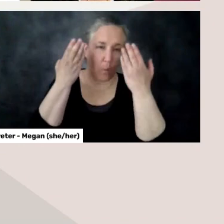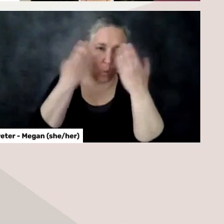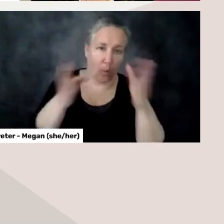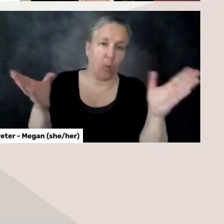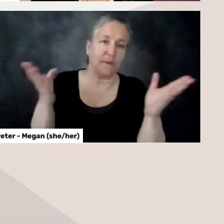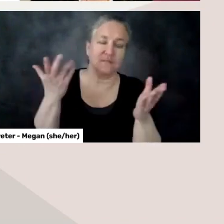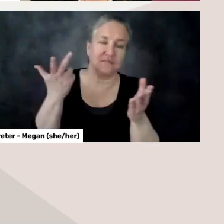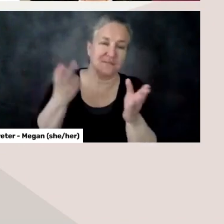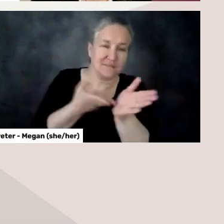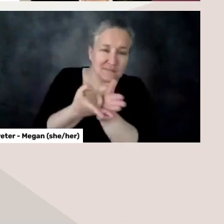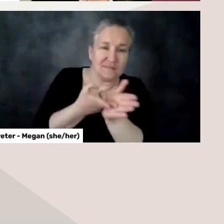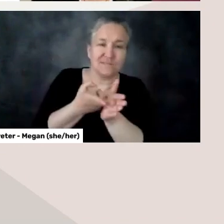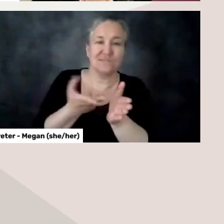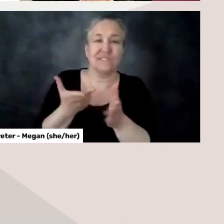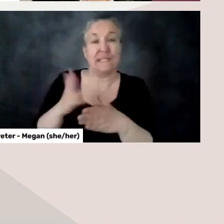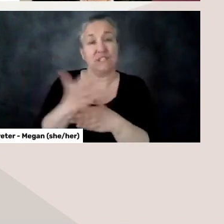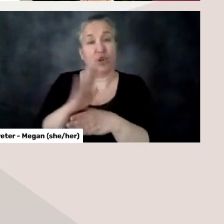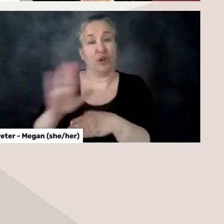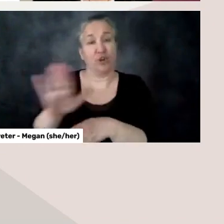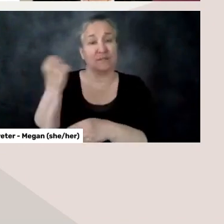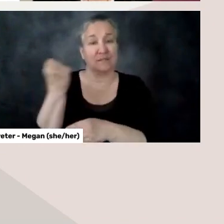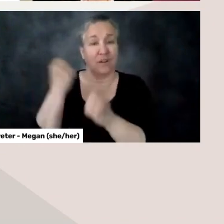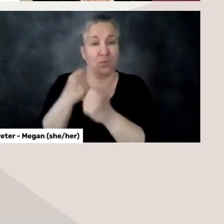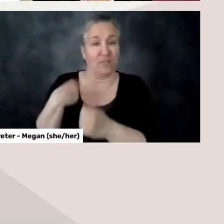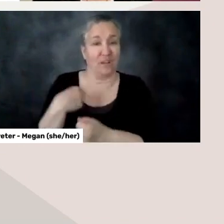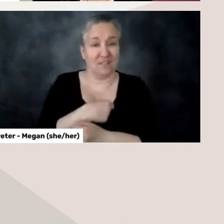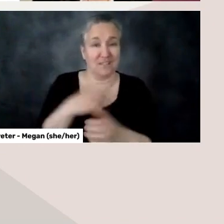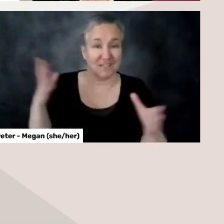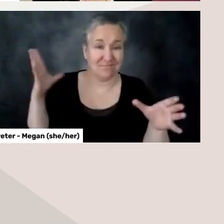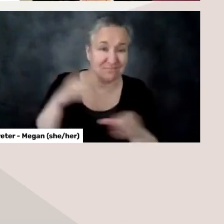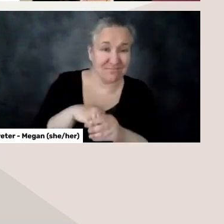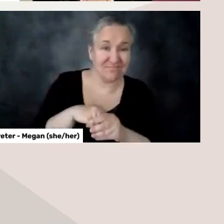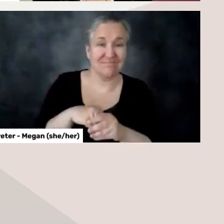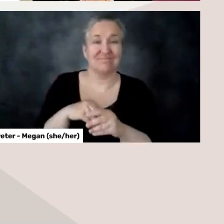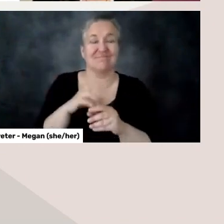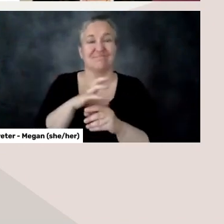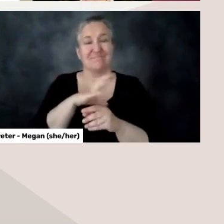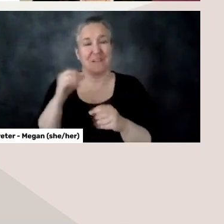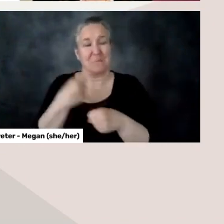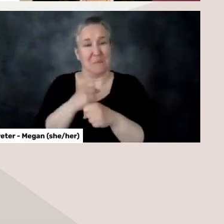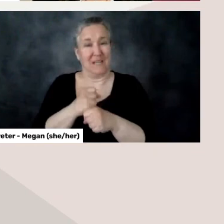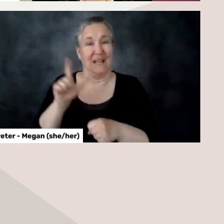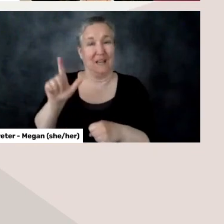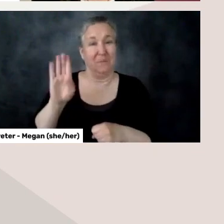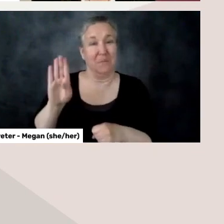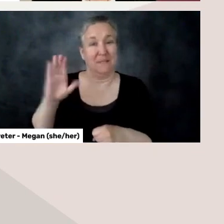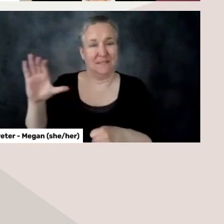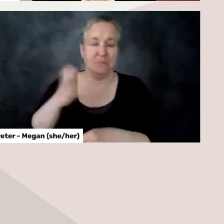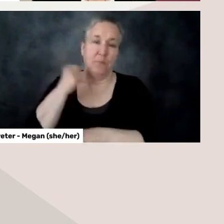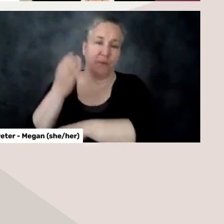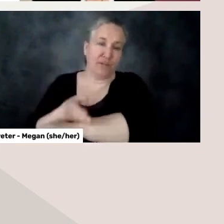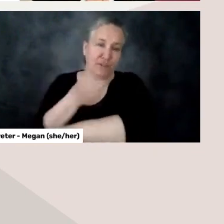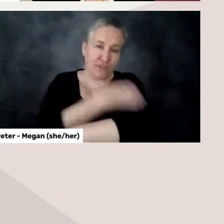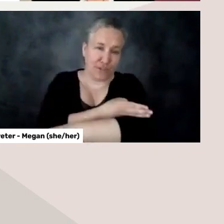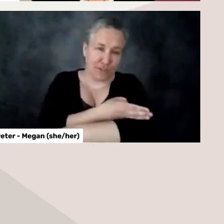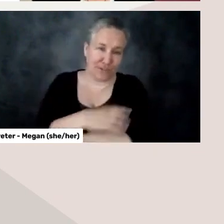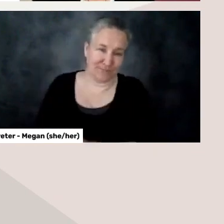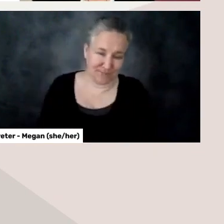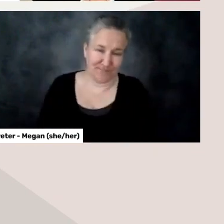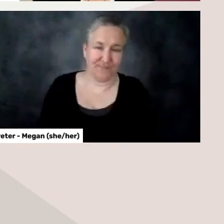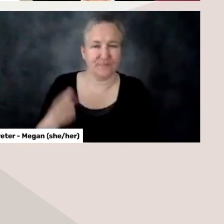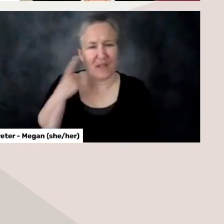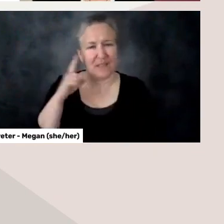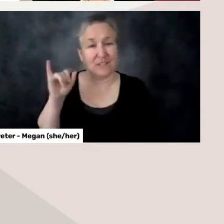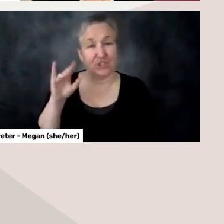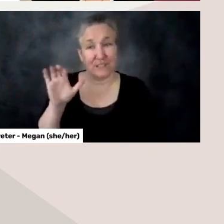and sharing your Saturday with us, and just making Living Beyond Breast Cancer so much better. And I think Janine's